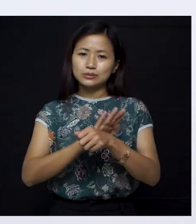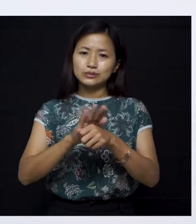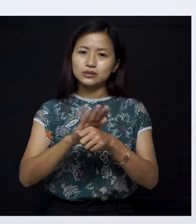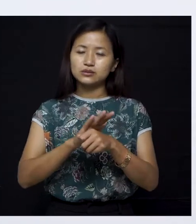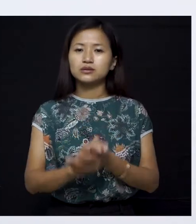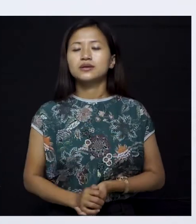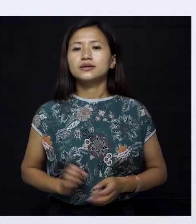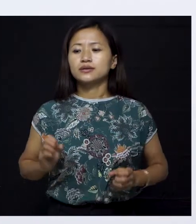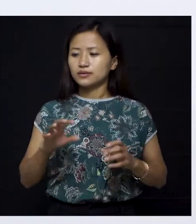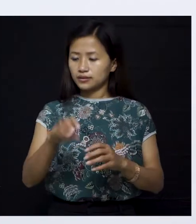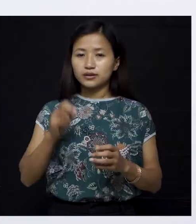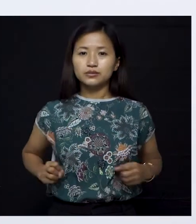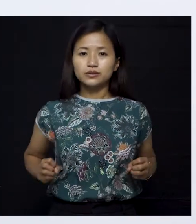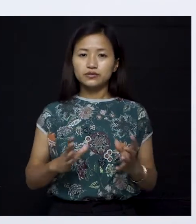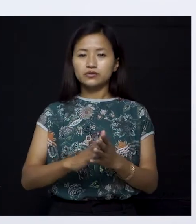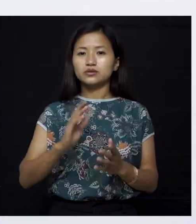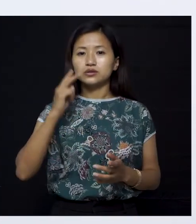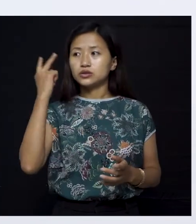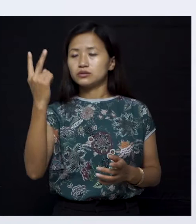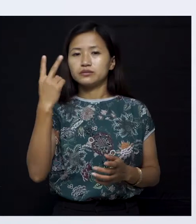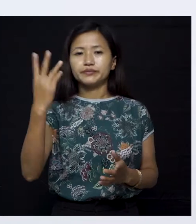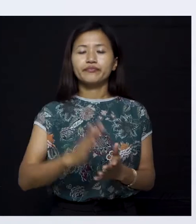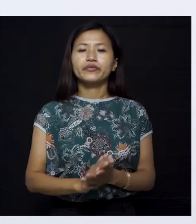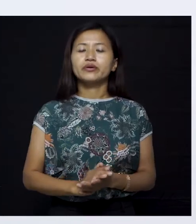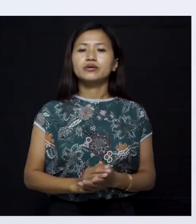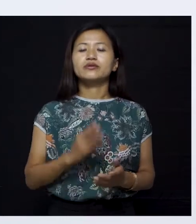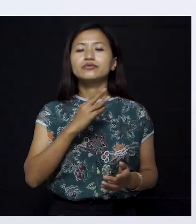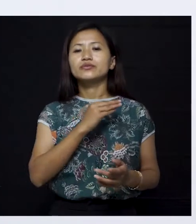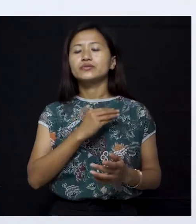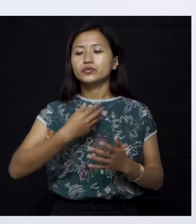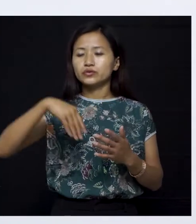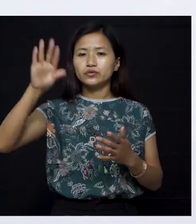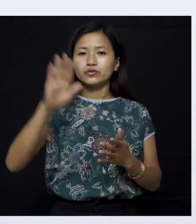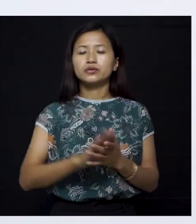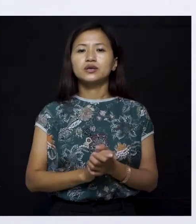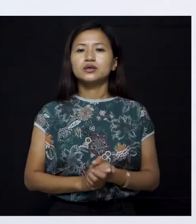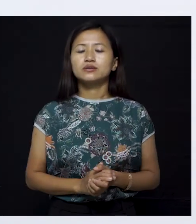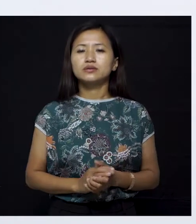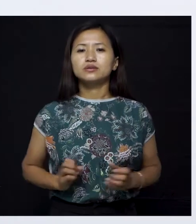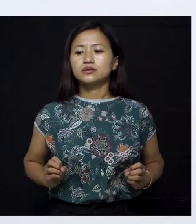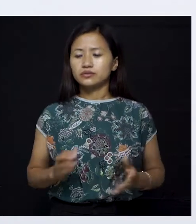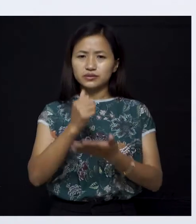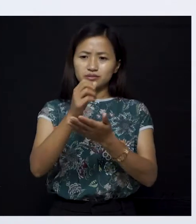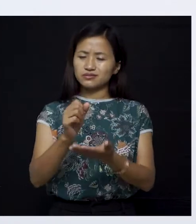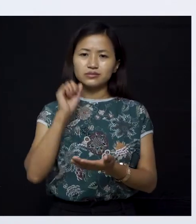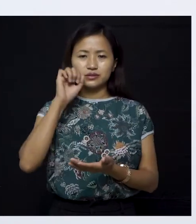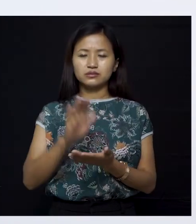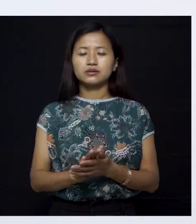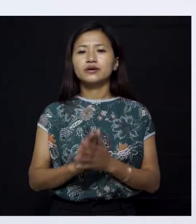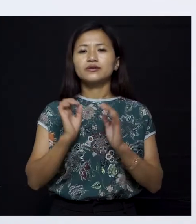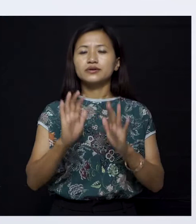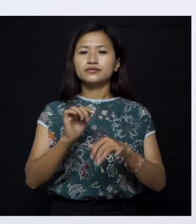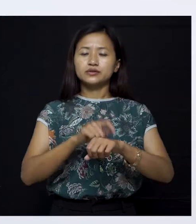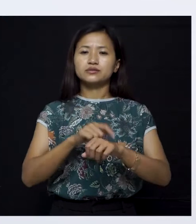getting himself ready to go for the journey, to go for the fair, right? As he was preparing himself, he did not have time to have any kind of